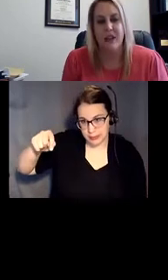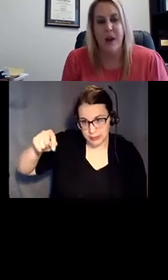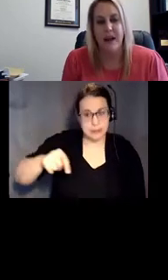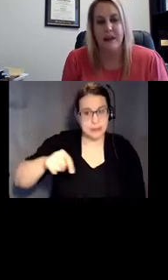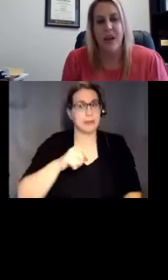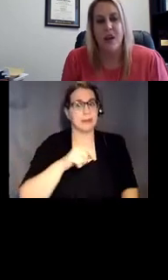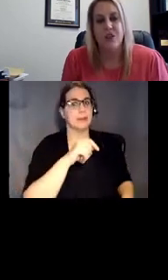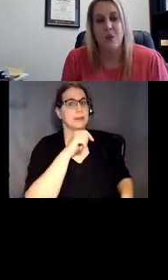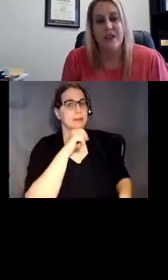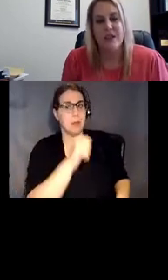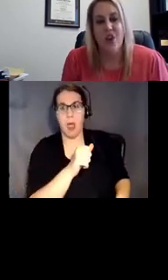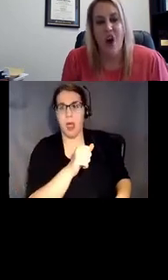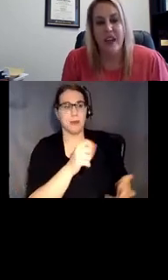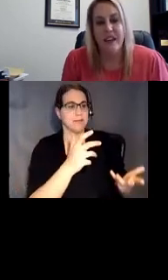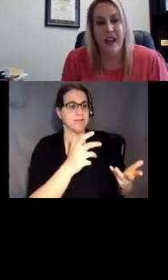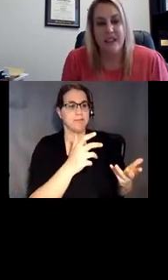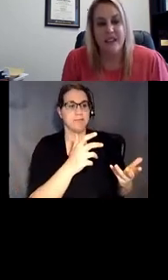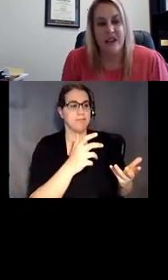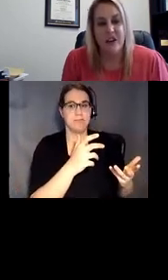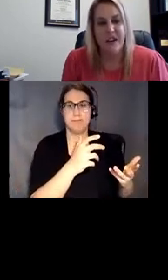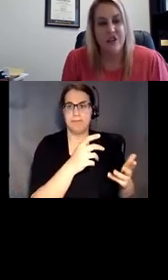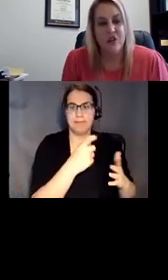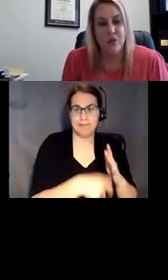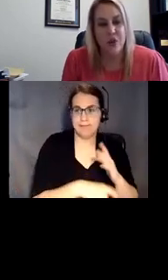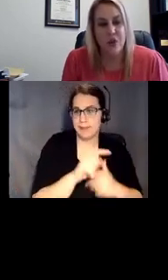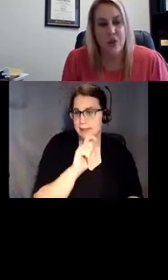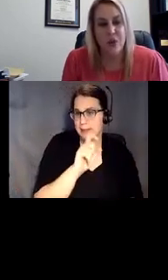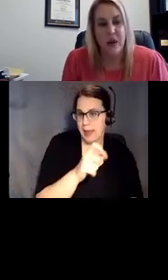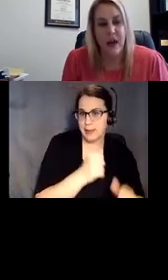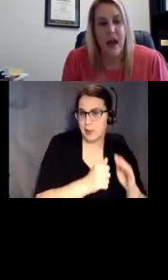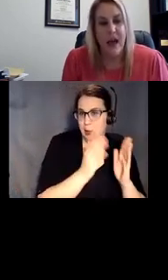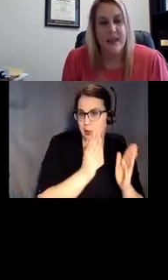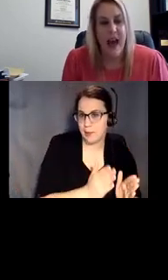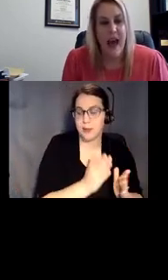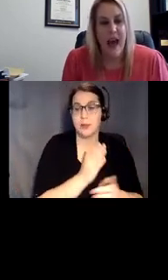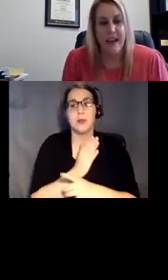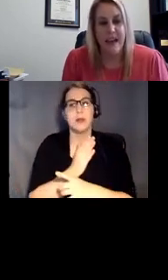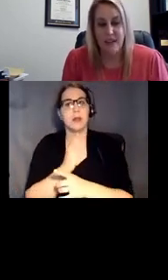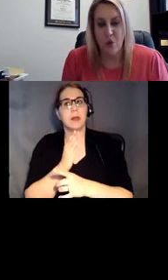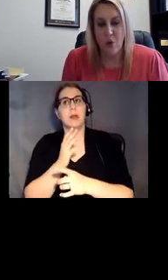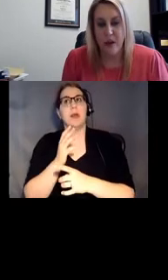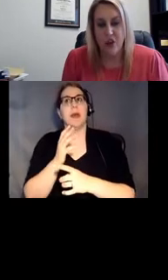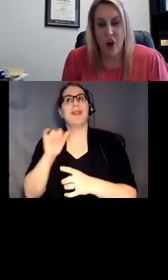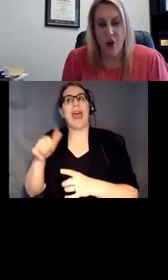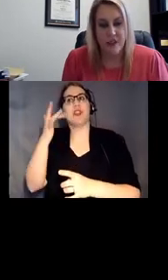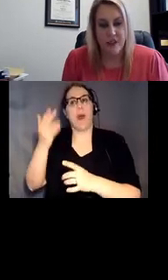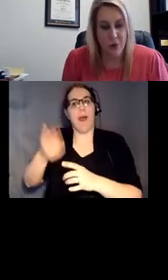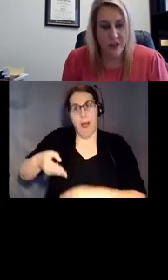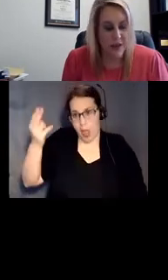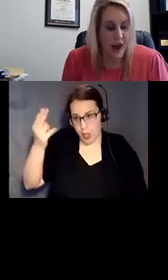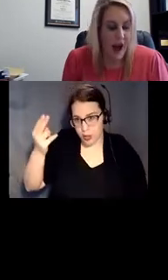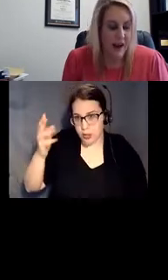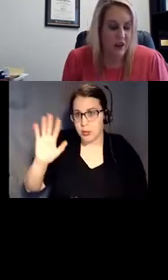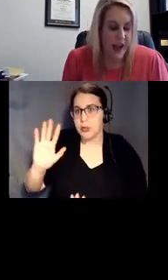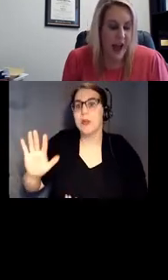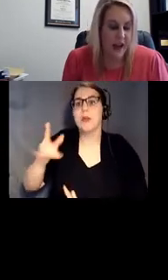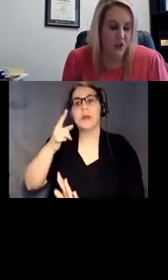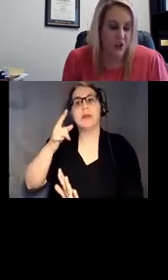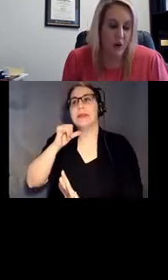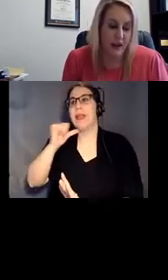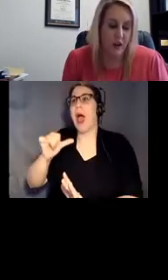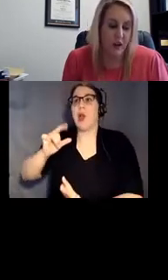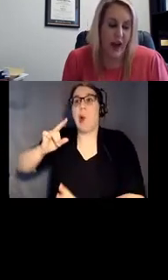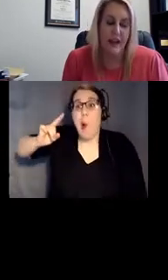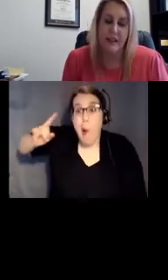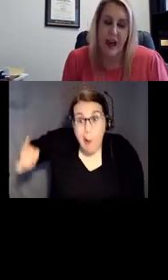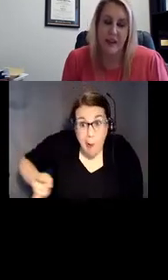higher tax bracket. So it's not necessarily true that it's going to be a higher tax.